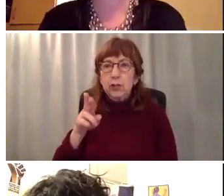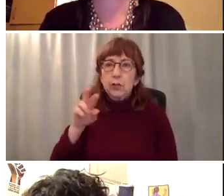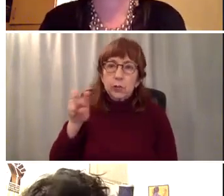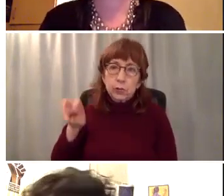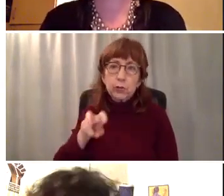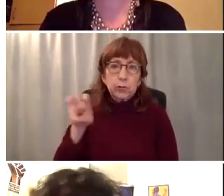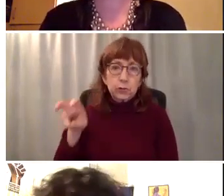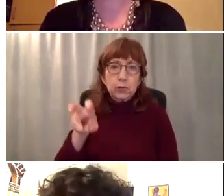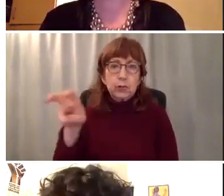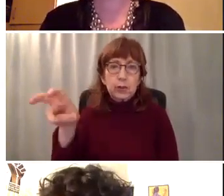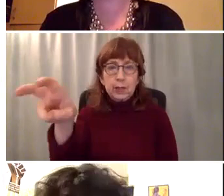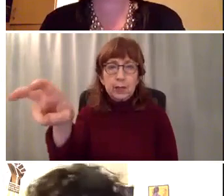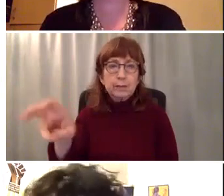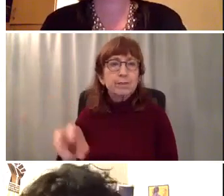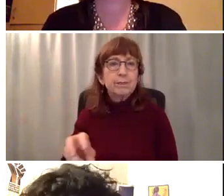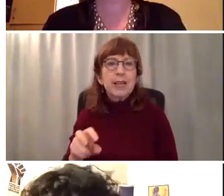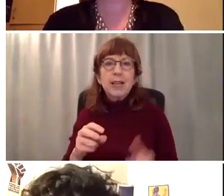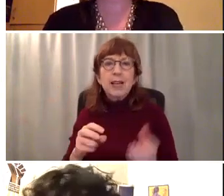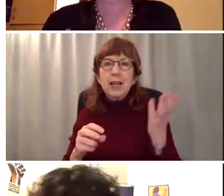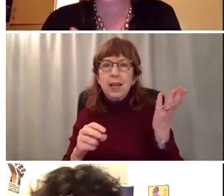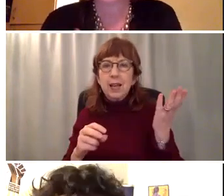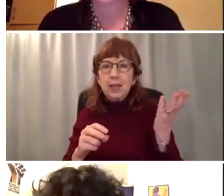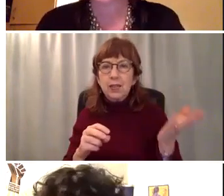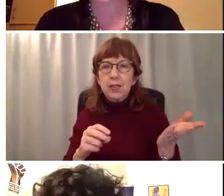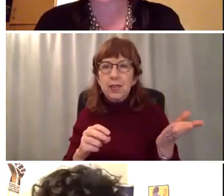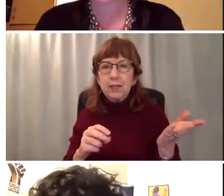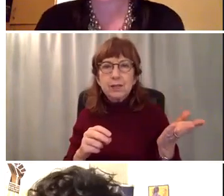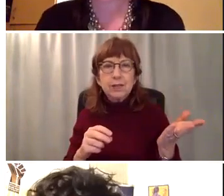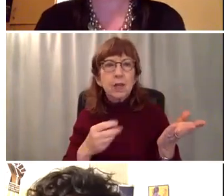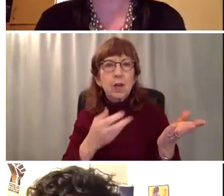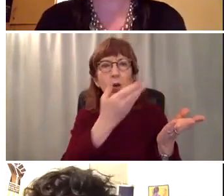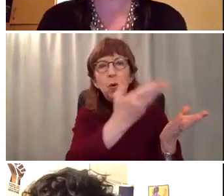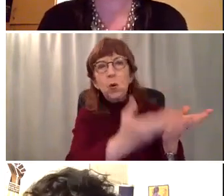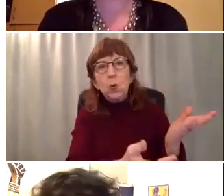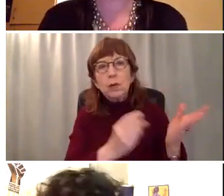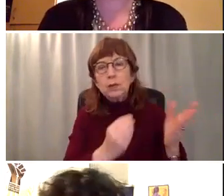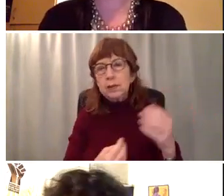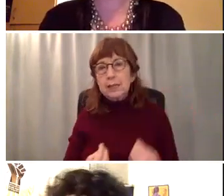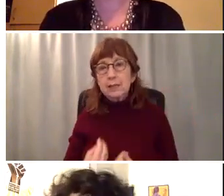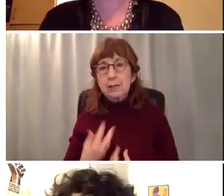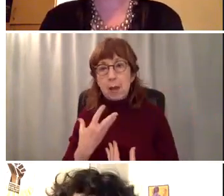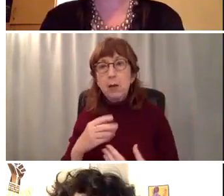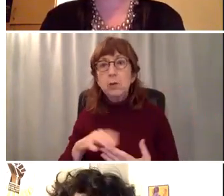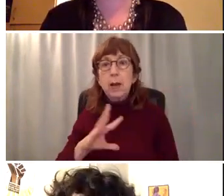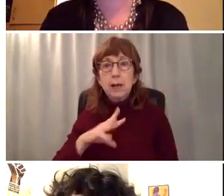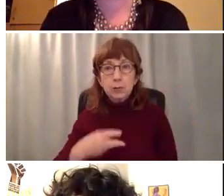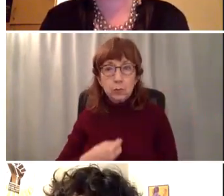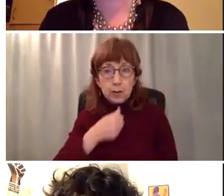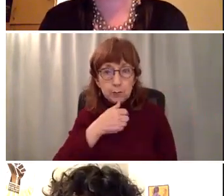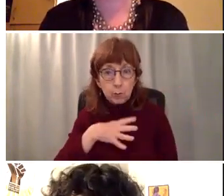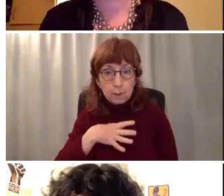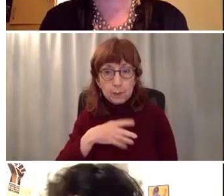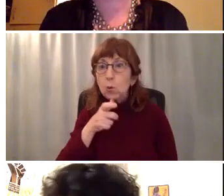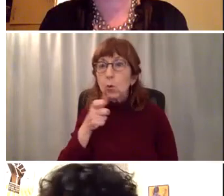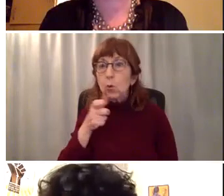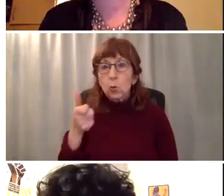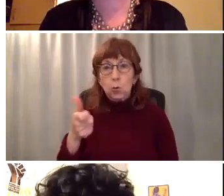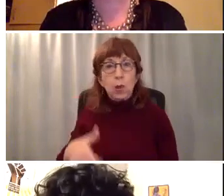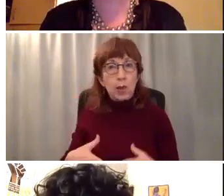so definitely this is La Diosa Tona, right? She was inspired by a trans woman who lived in my mom's